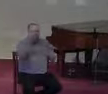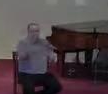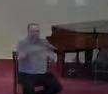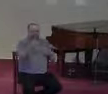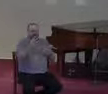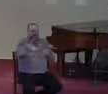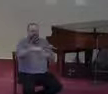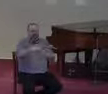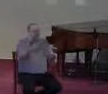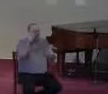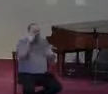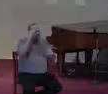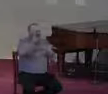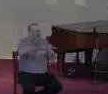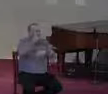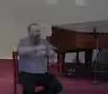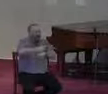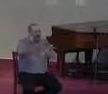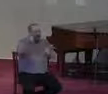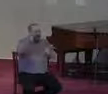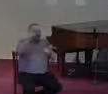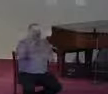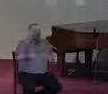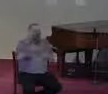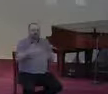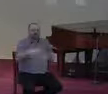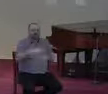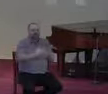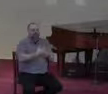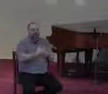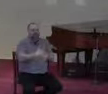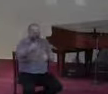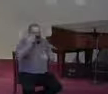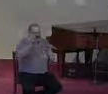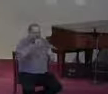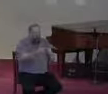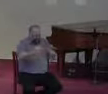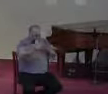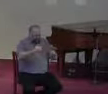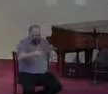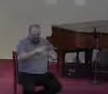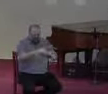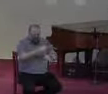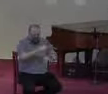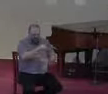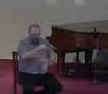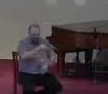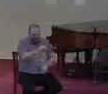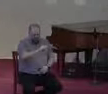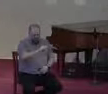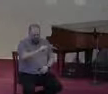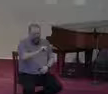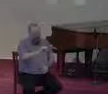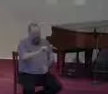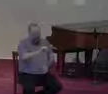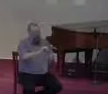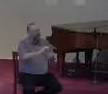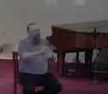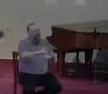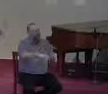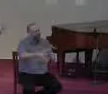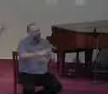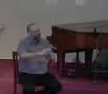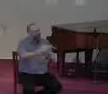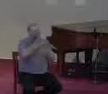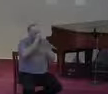that day. How many of you would be all right seeing every person in Lodi come to faith in Jesus Christ? Is